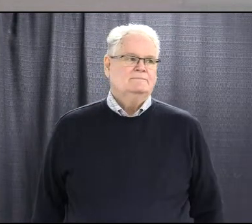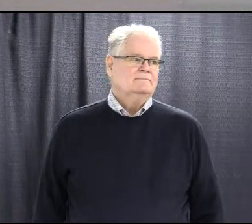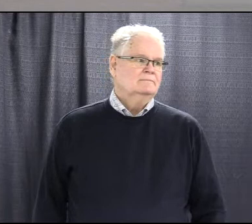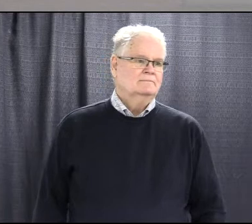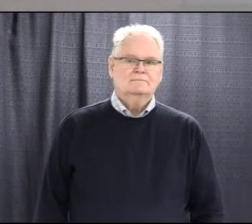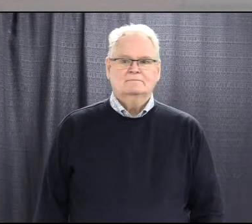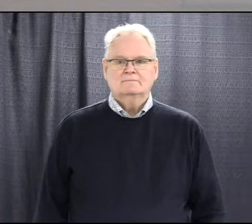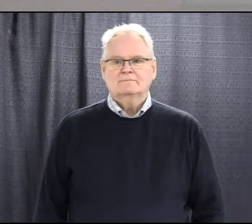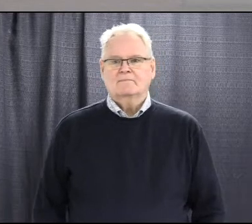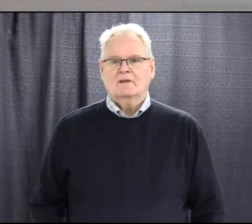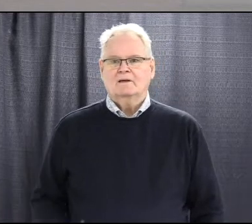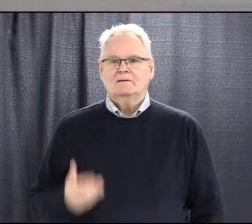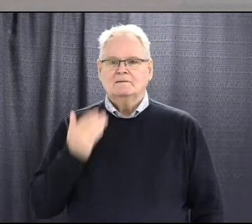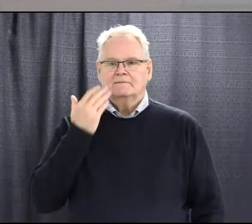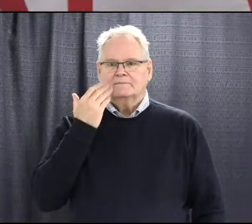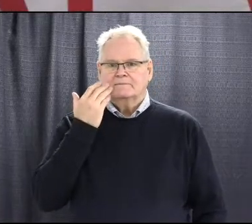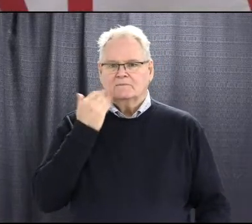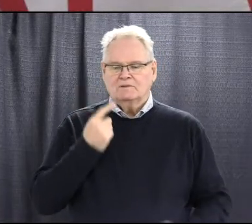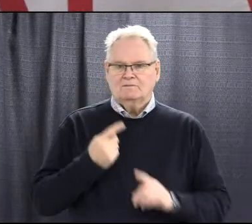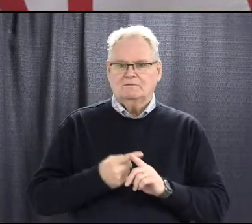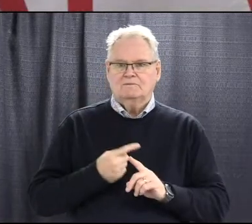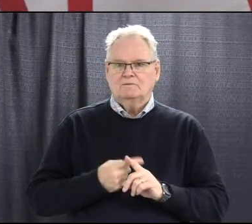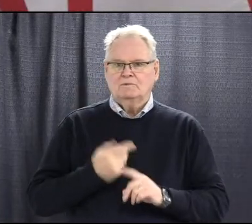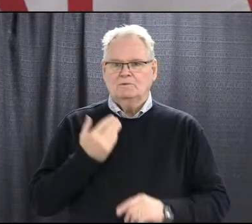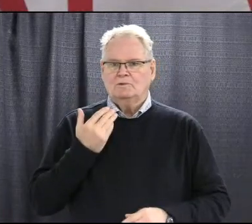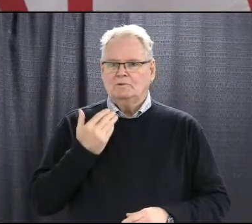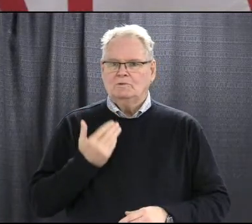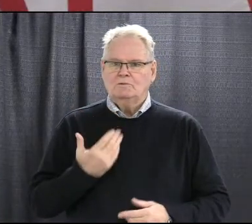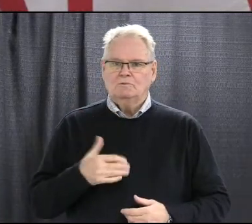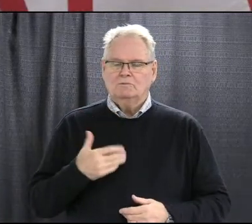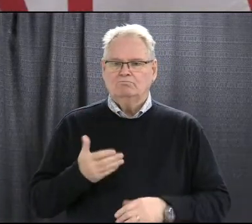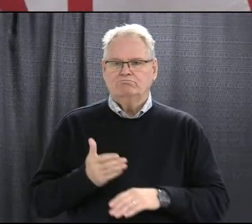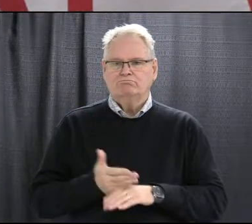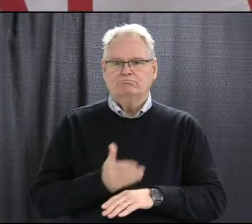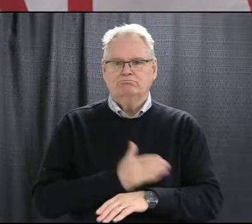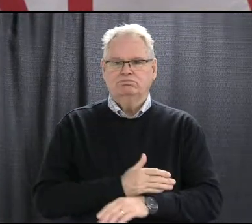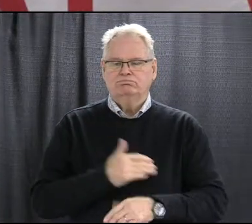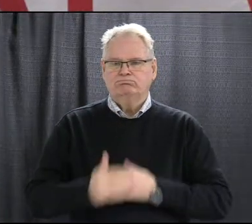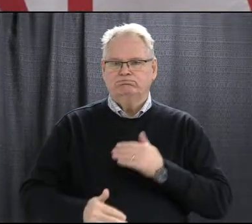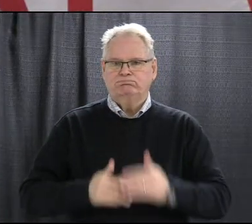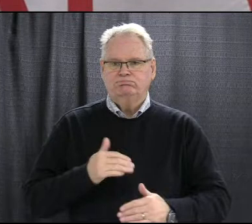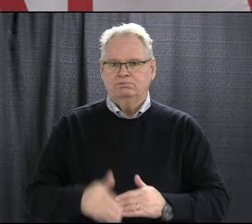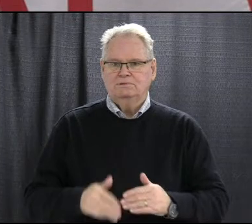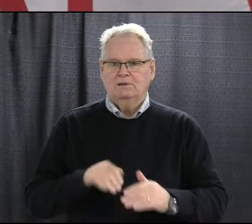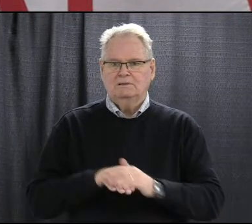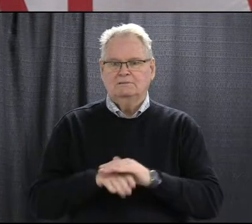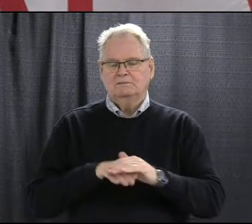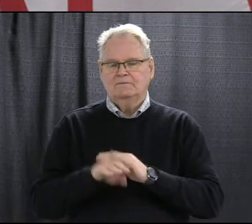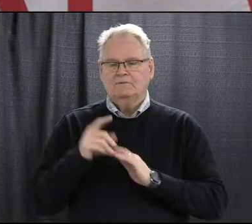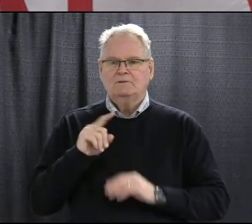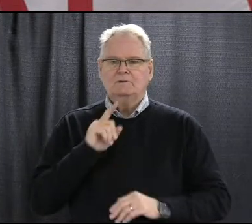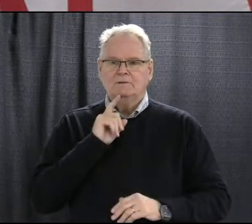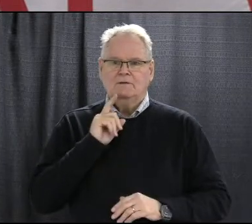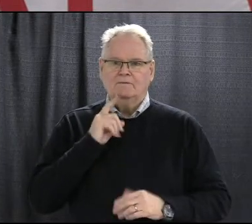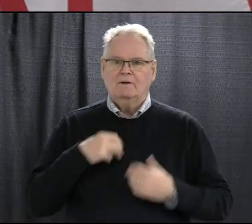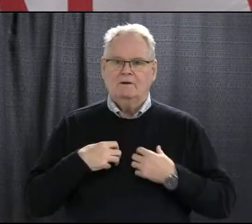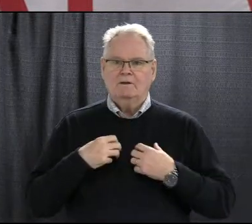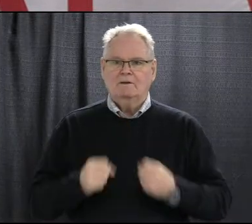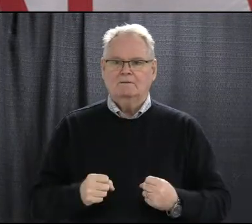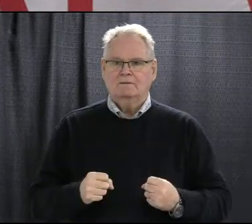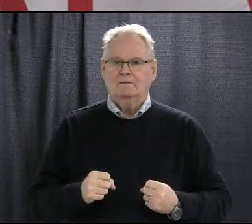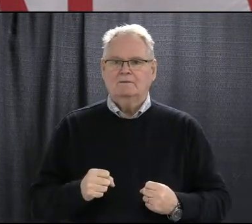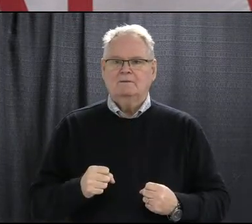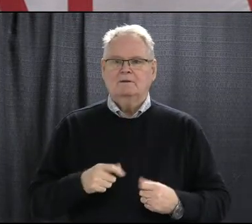Over the recent months, we've made significant progress on improving access to health care to make life easier for Newfoundlanders